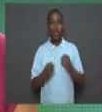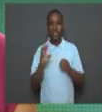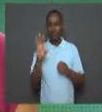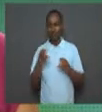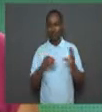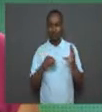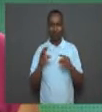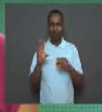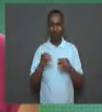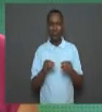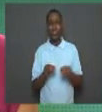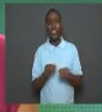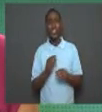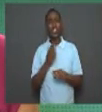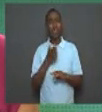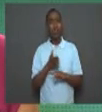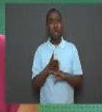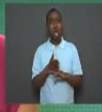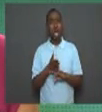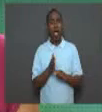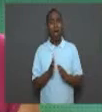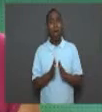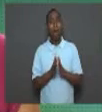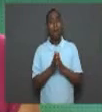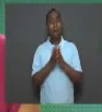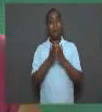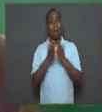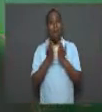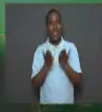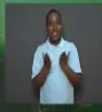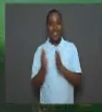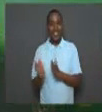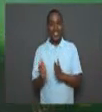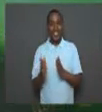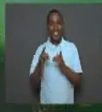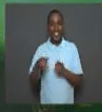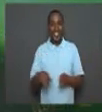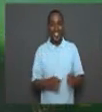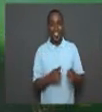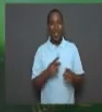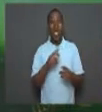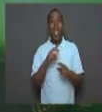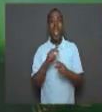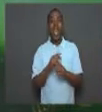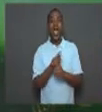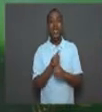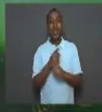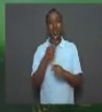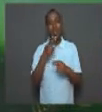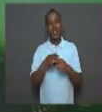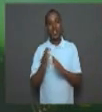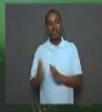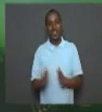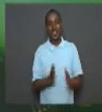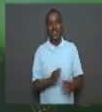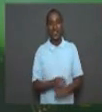he published a book called Systema Naturae. He suggested a way